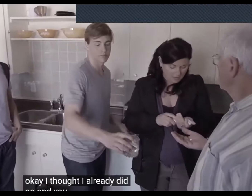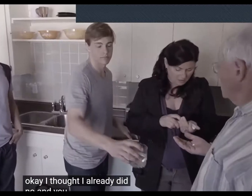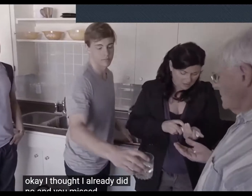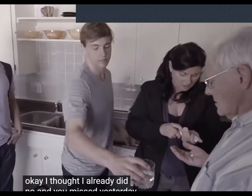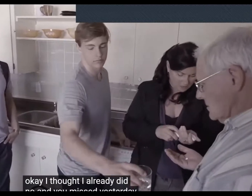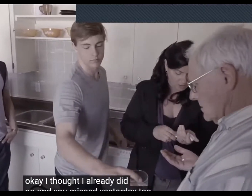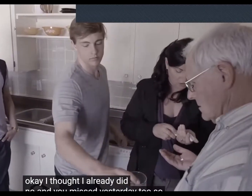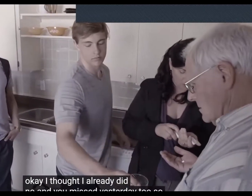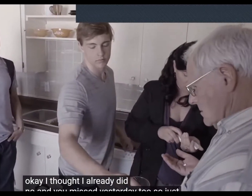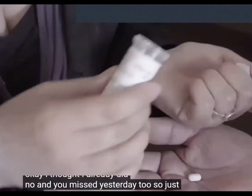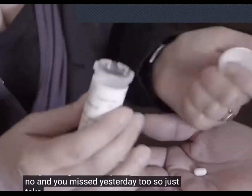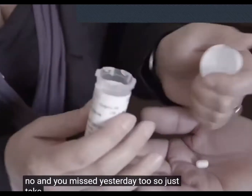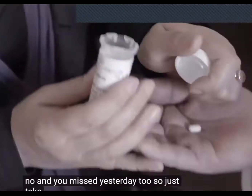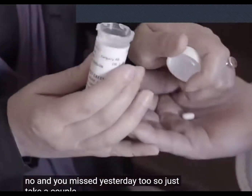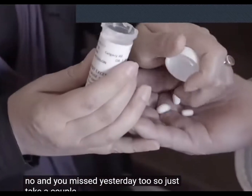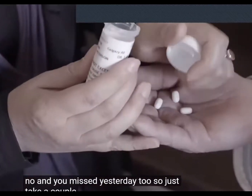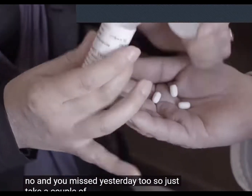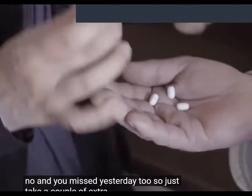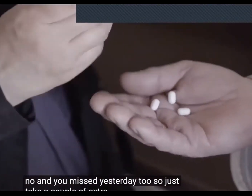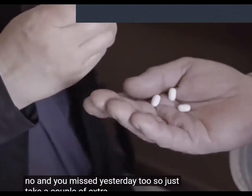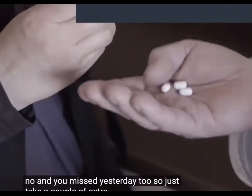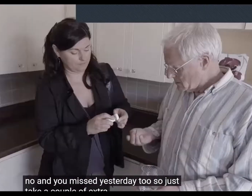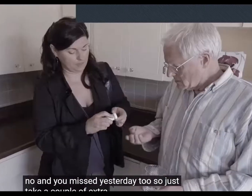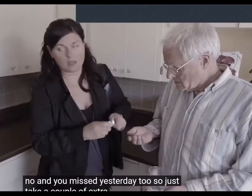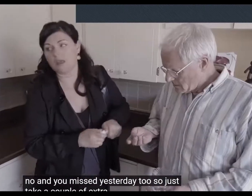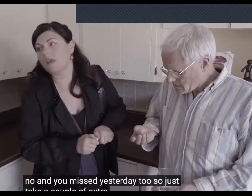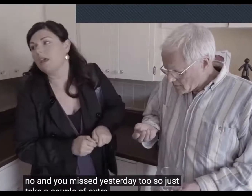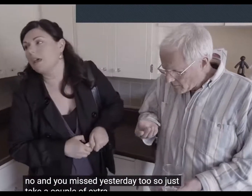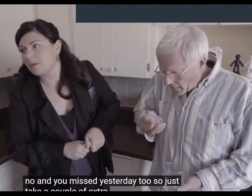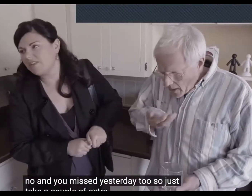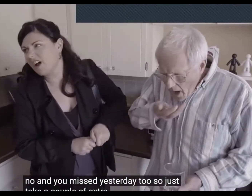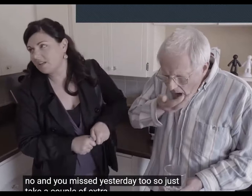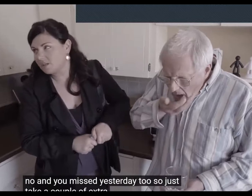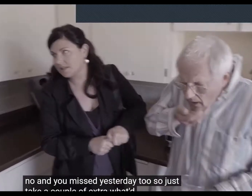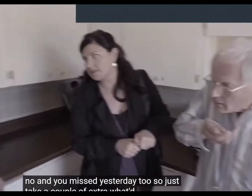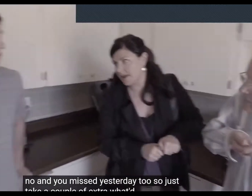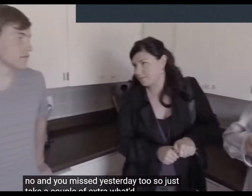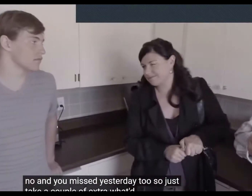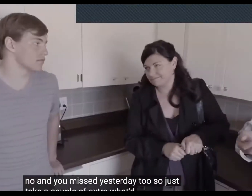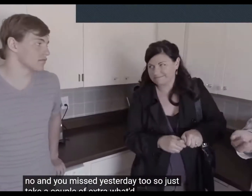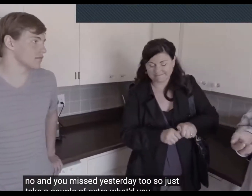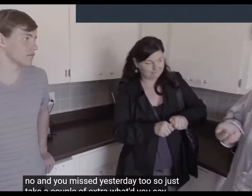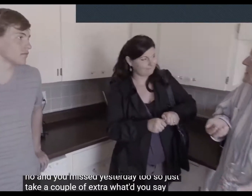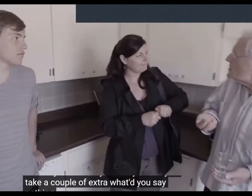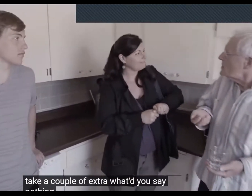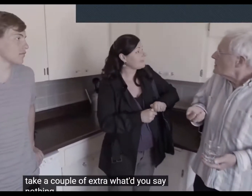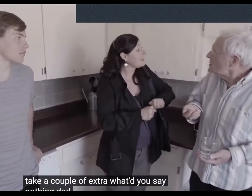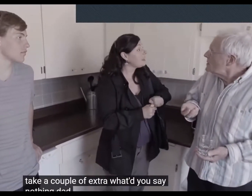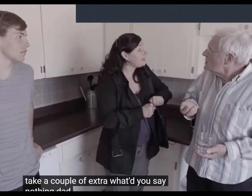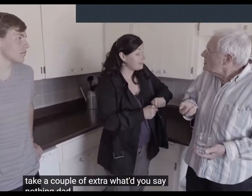No, and you missed yesterday too, so just take a couple of extra. He'll be fine, he just needs a nap. What'd you